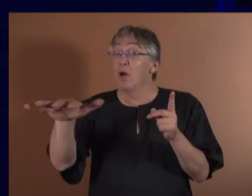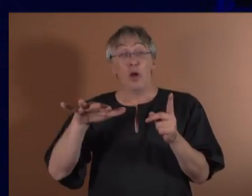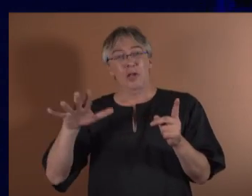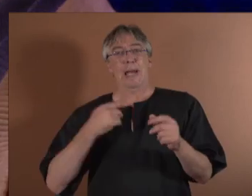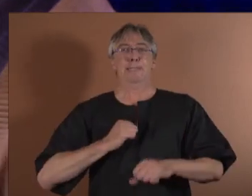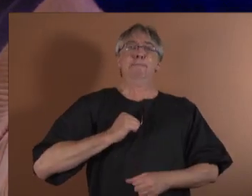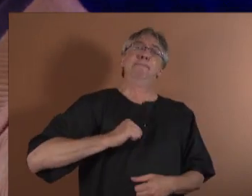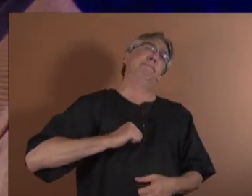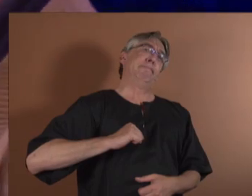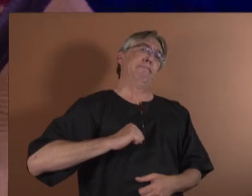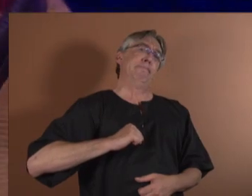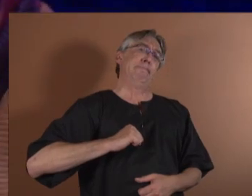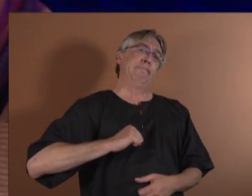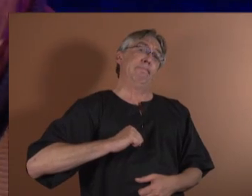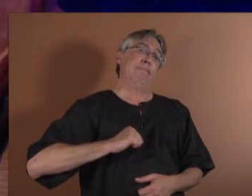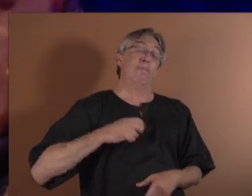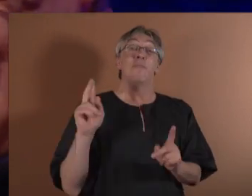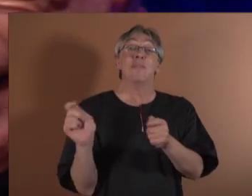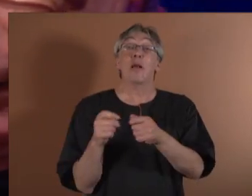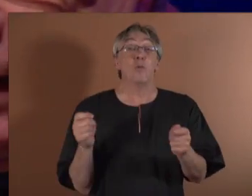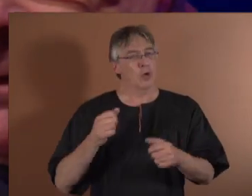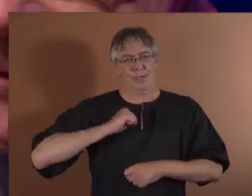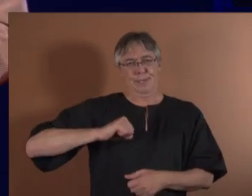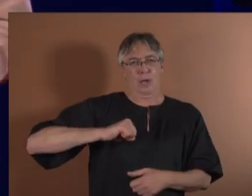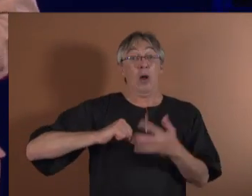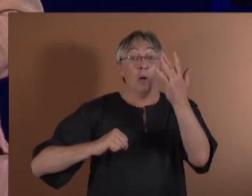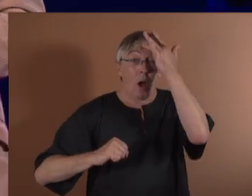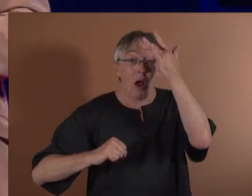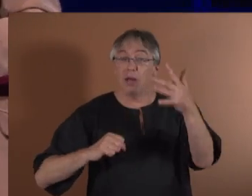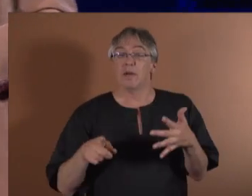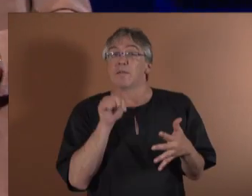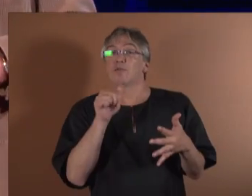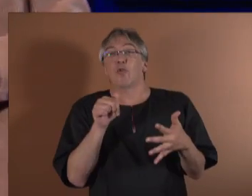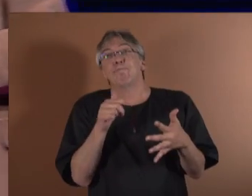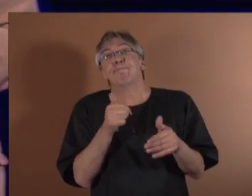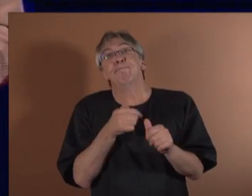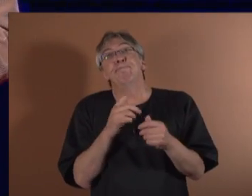resistance, they just, on a team, or even for their own selves, they do that.